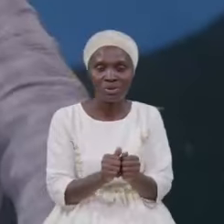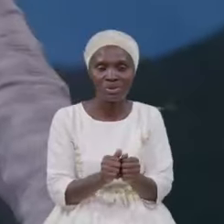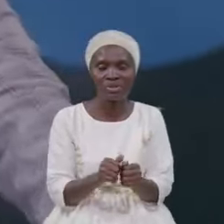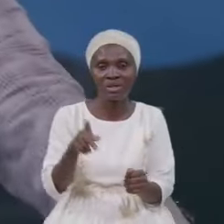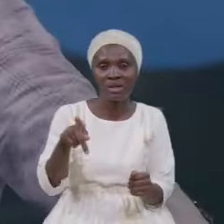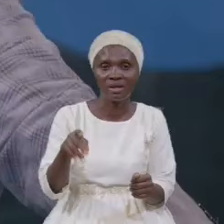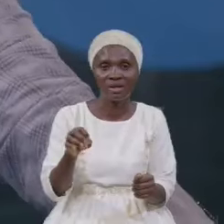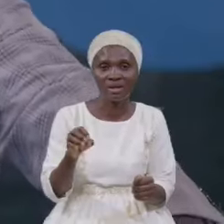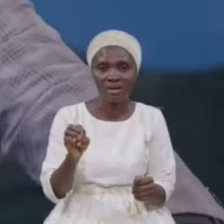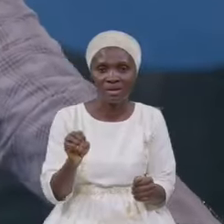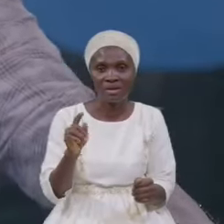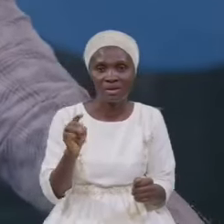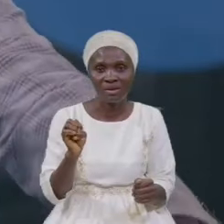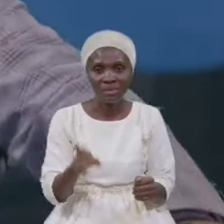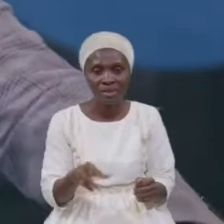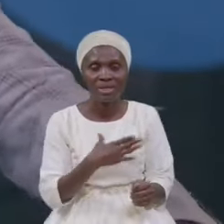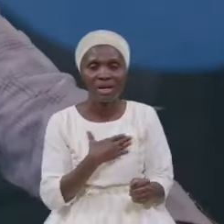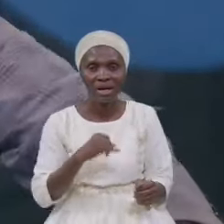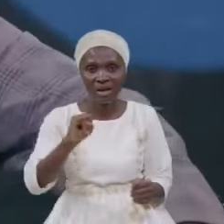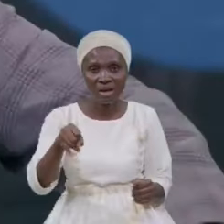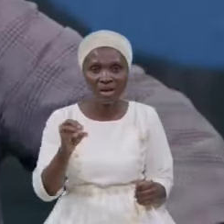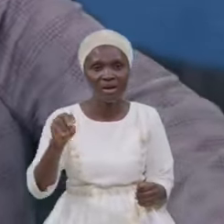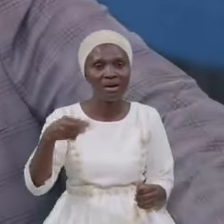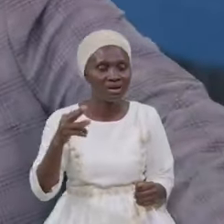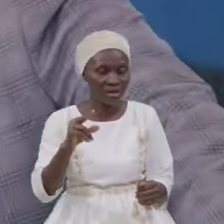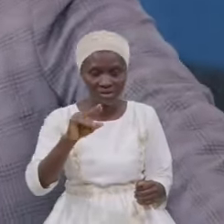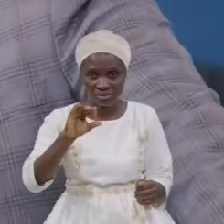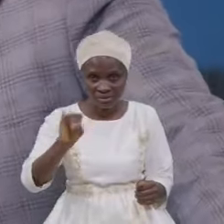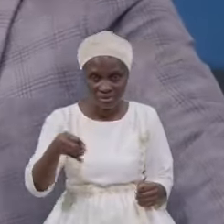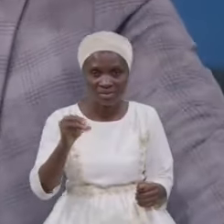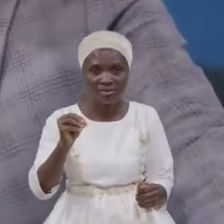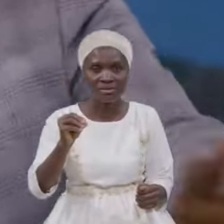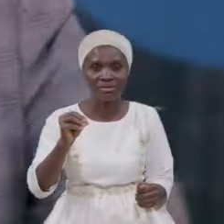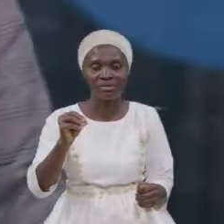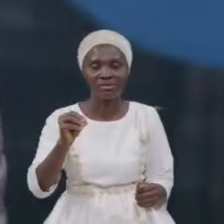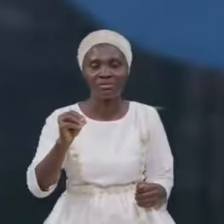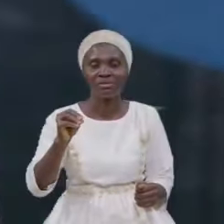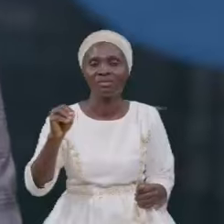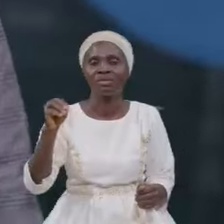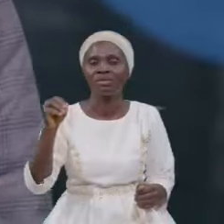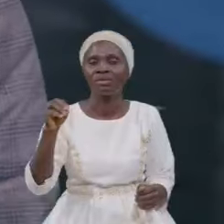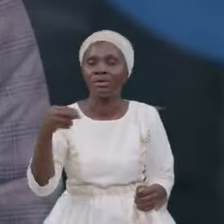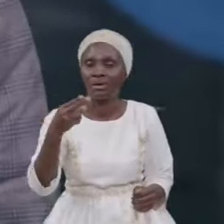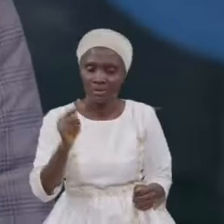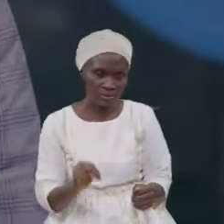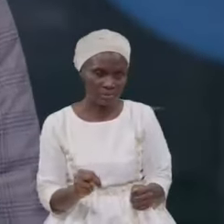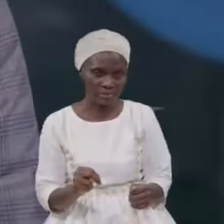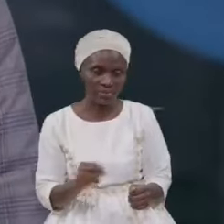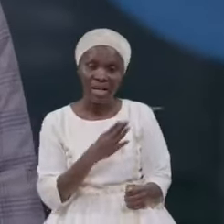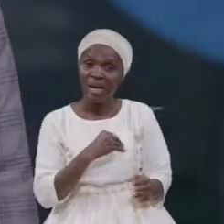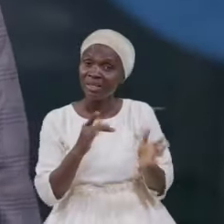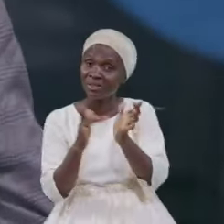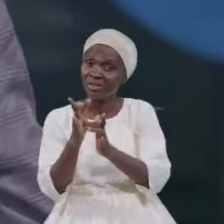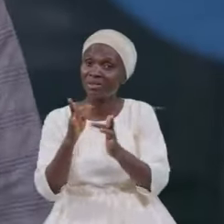want to do, do it quickly. But let me tell you, it were better a man that does